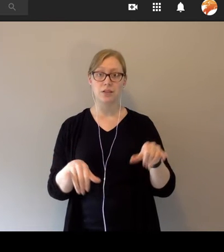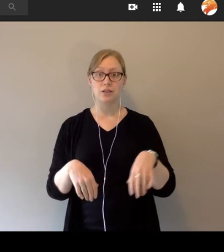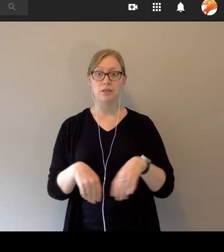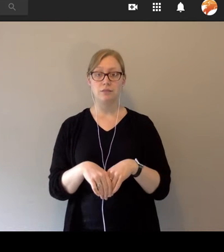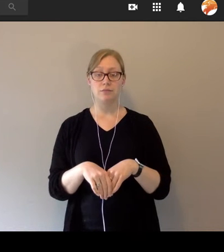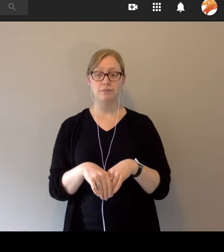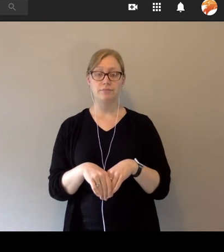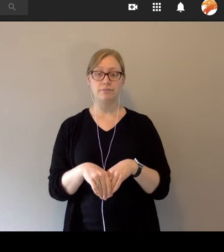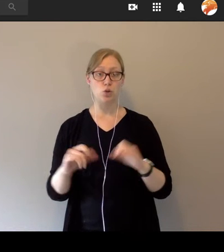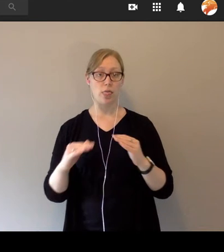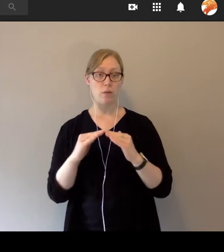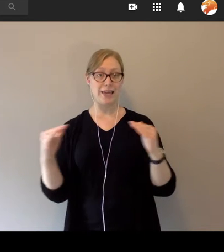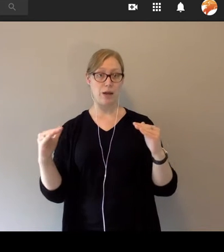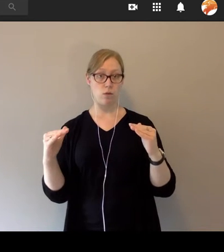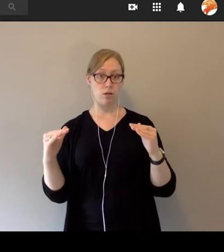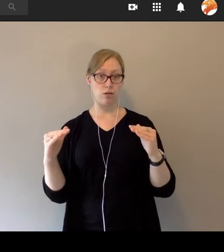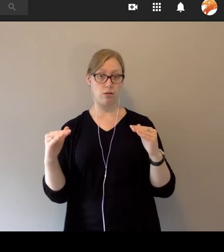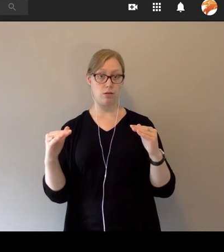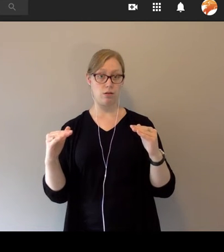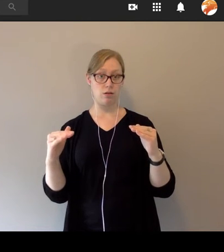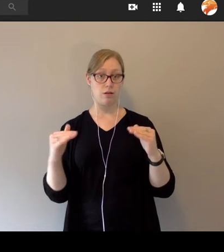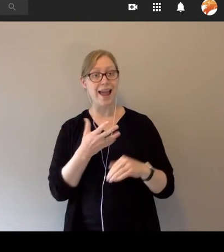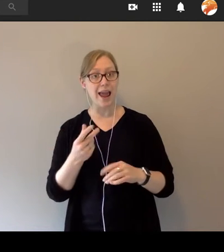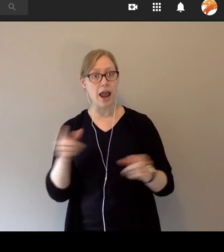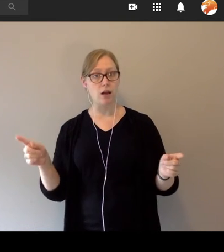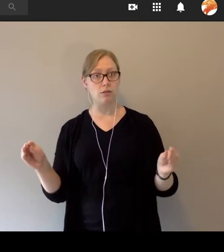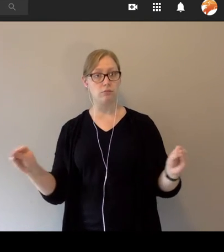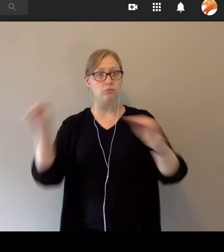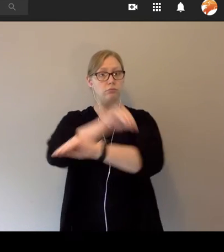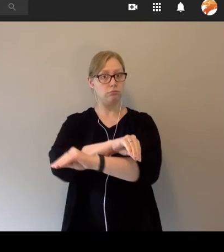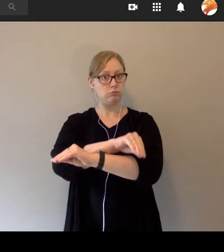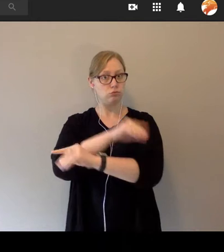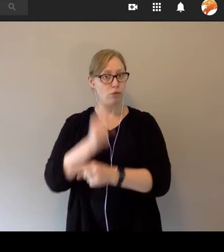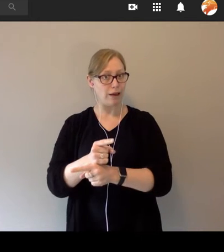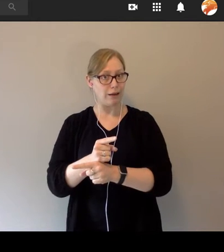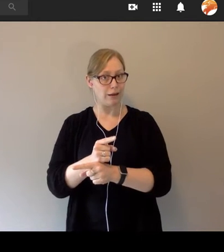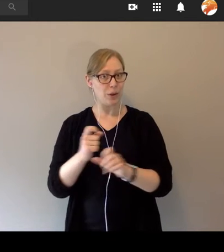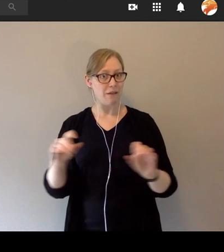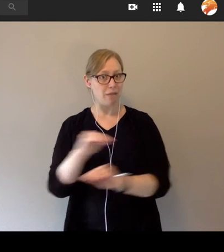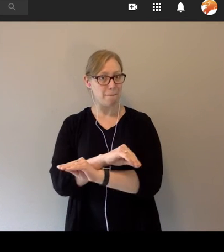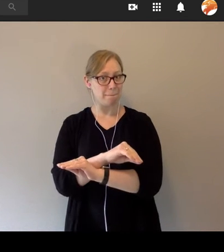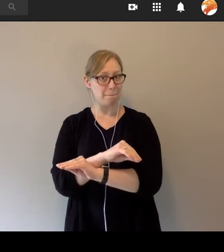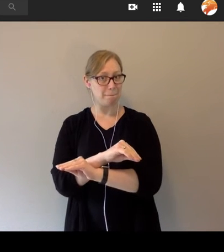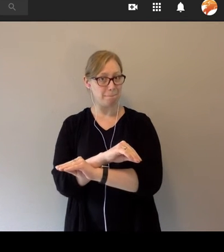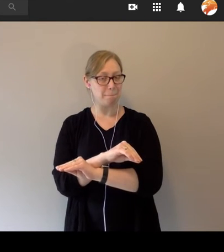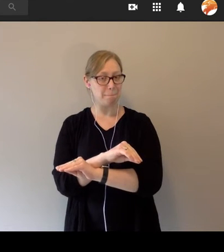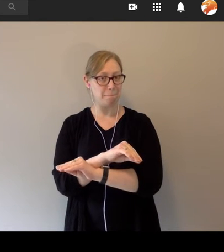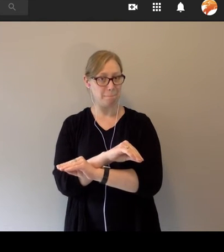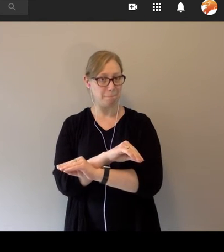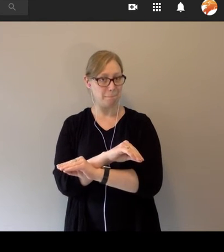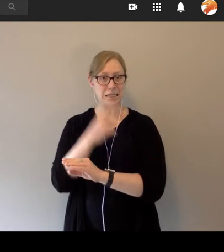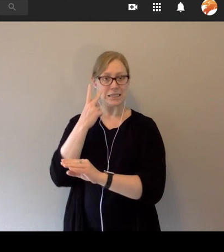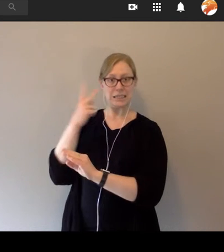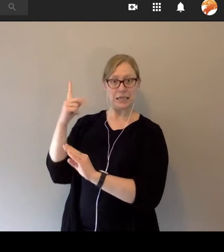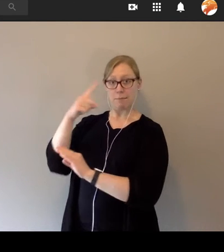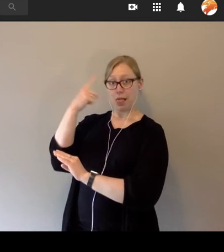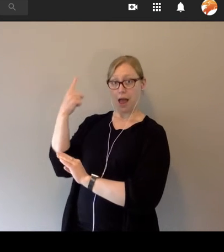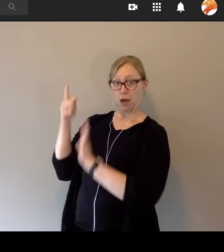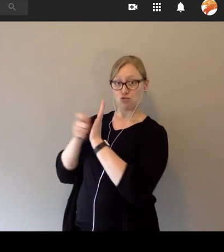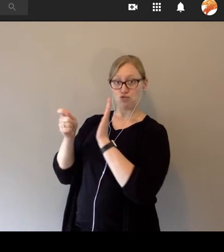beta, and vice versa, right? We could do it the other way too. We could say sine of beta equals